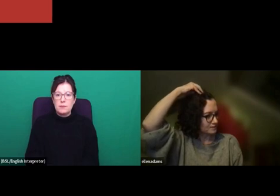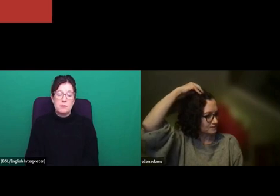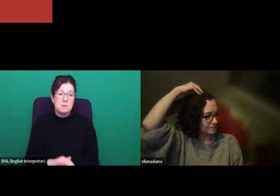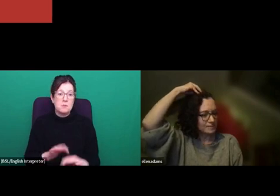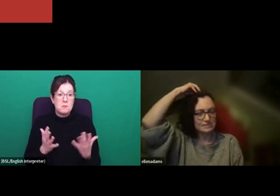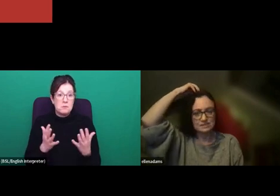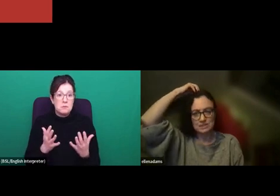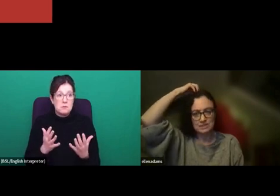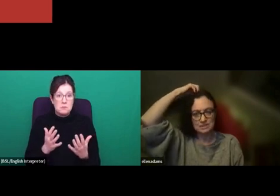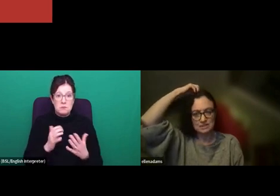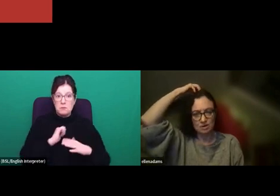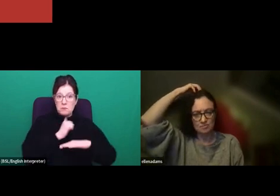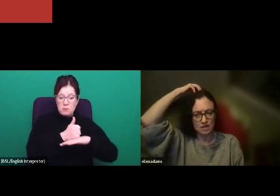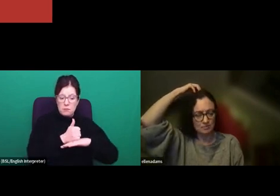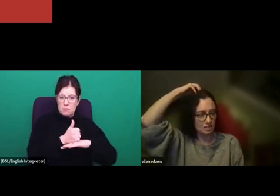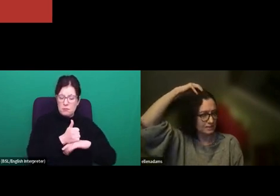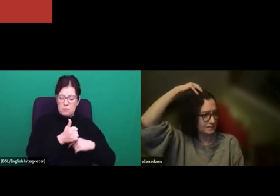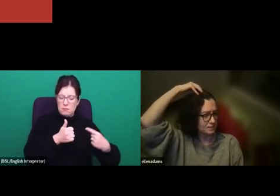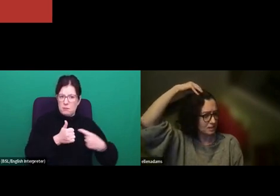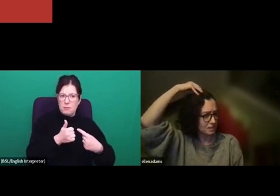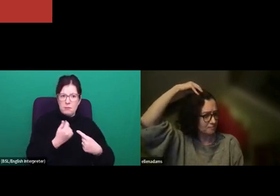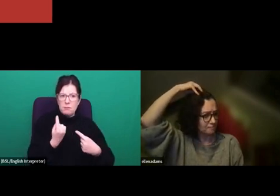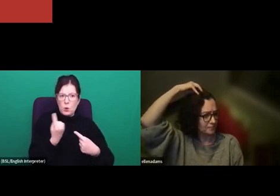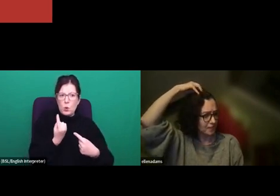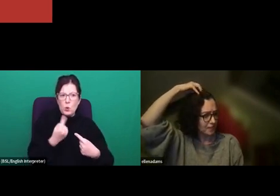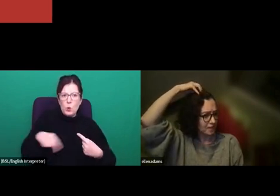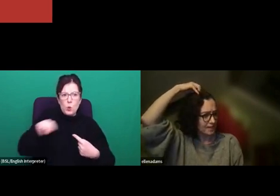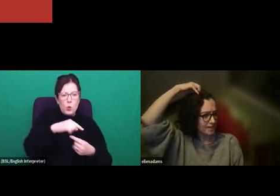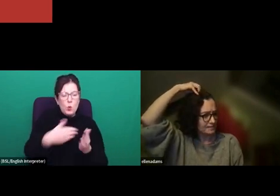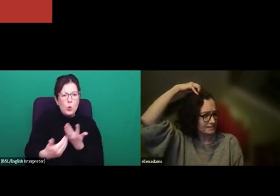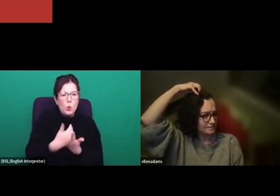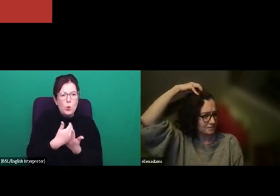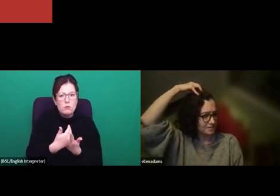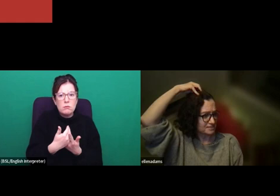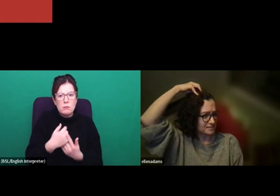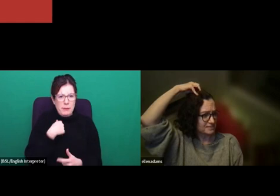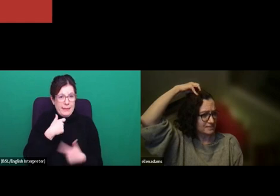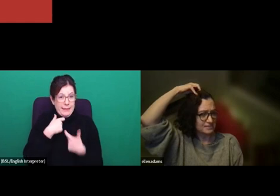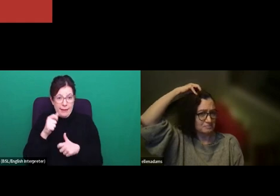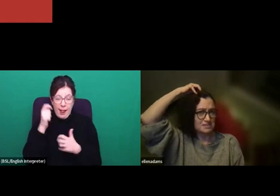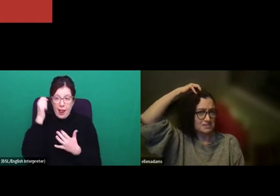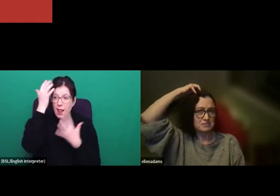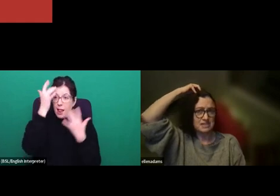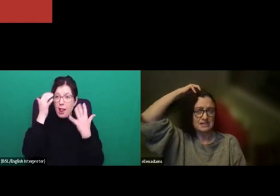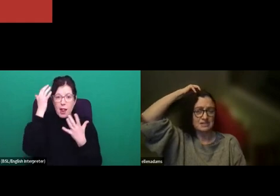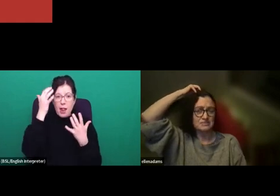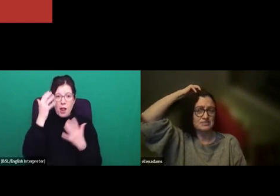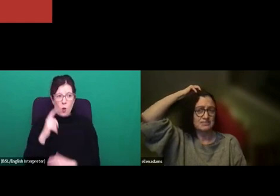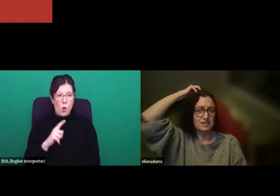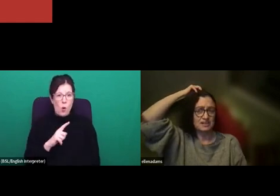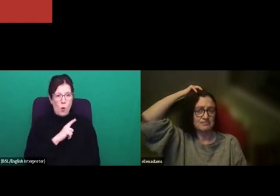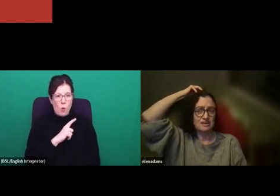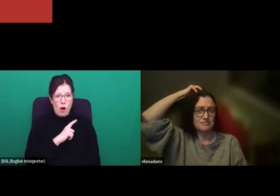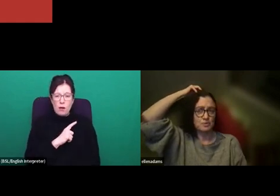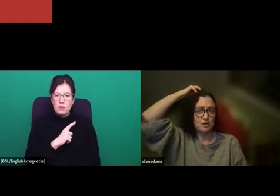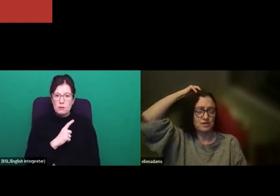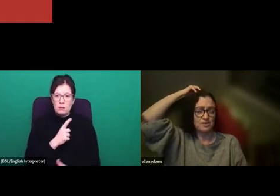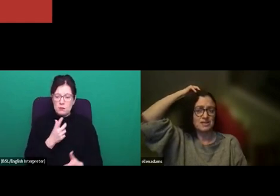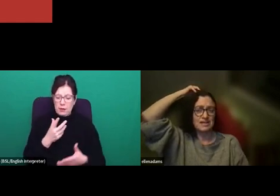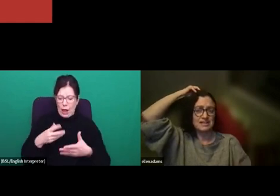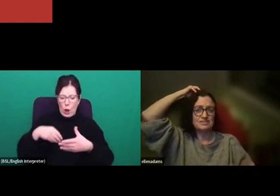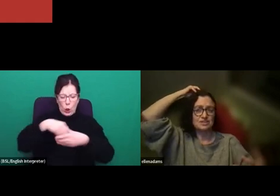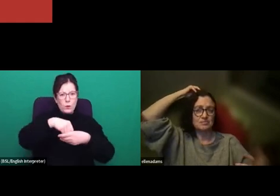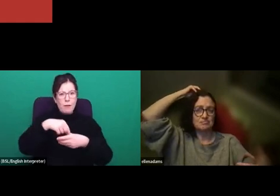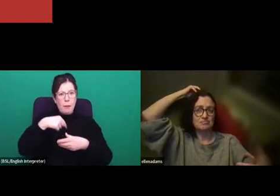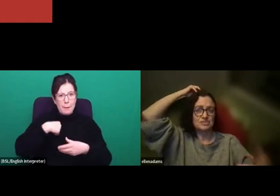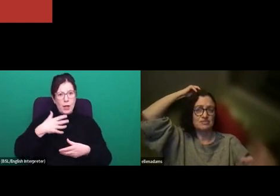for is something that's been on my mind. It's because it's meant to be inclusive, i.e. for everyone, and